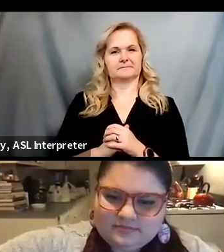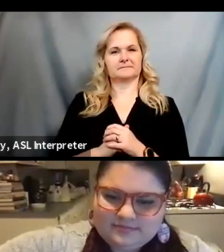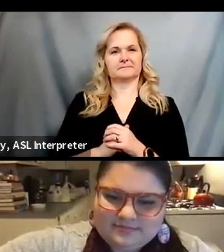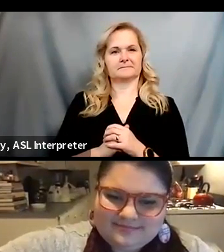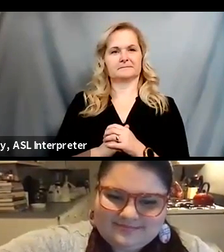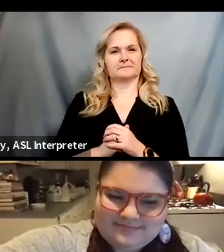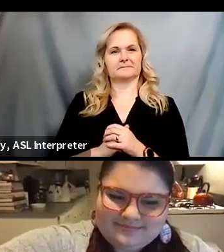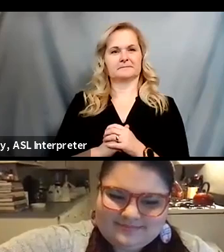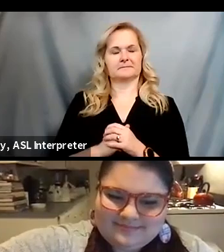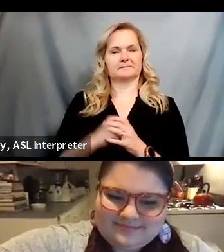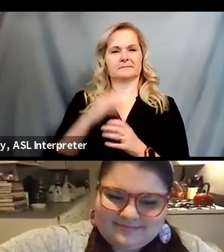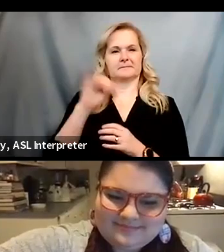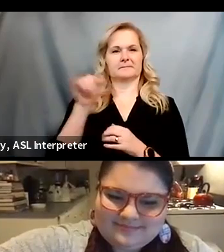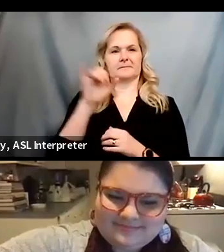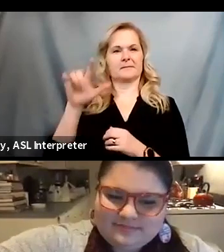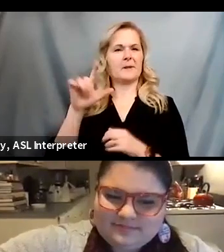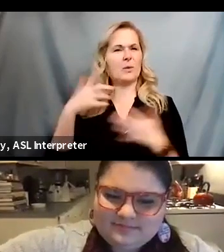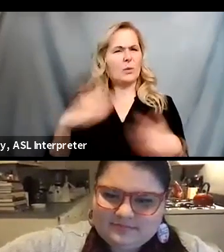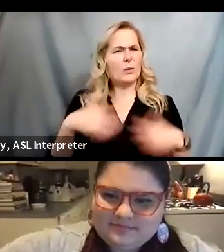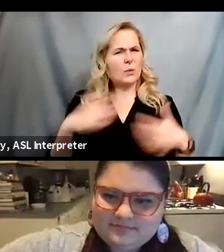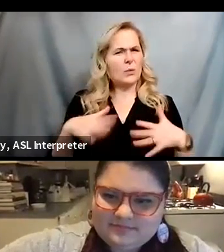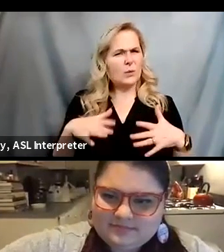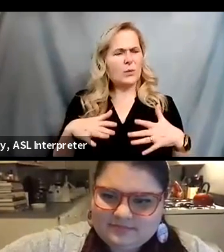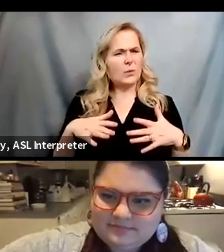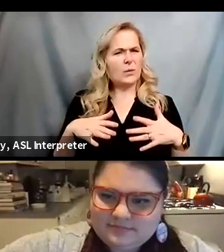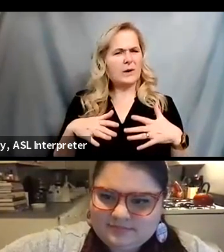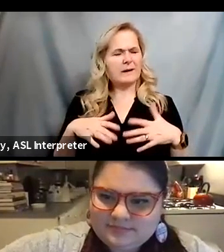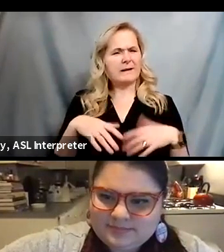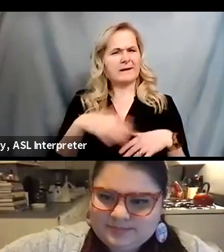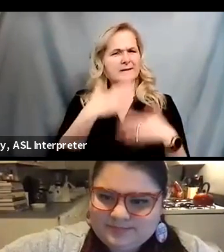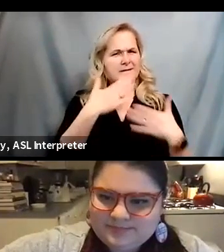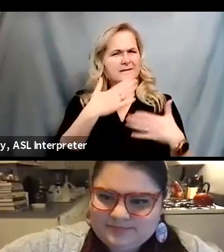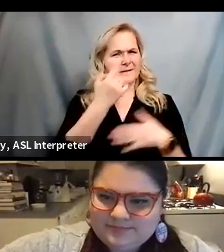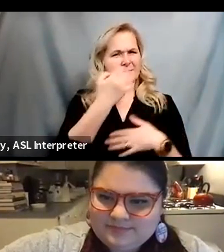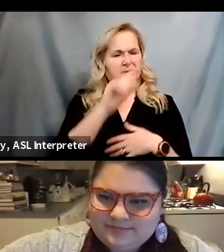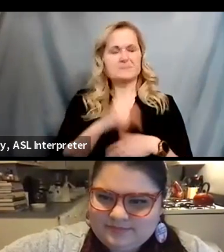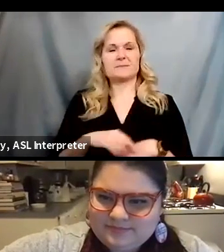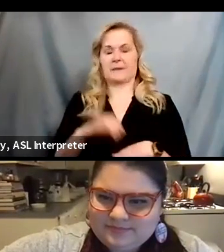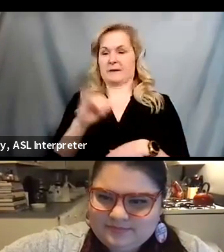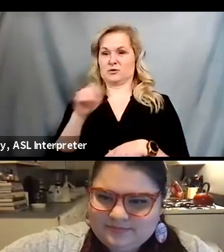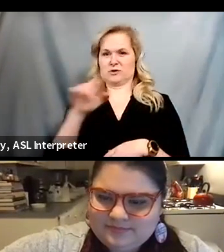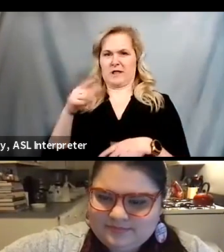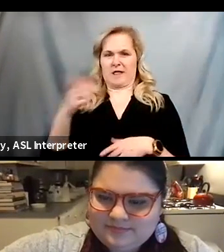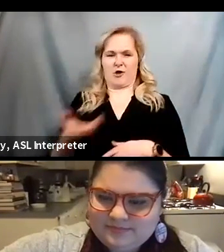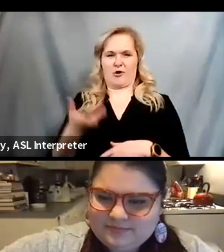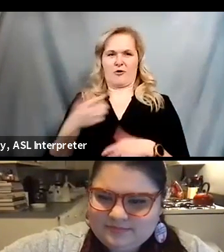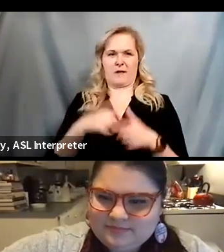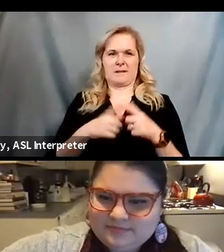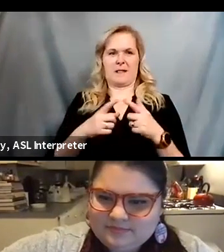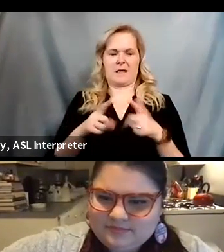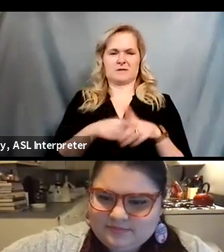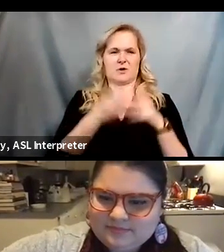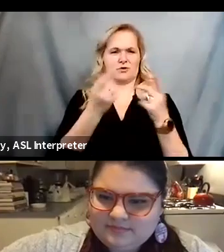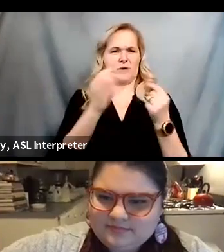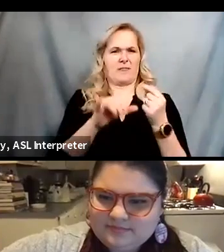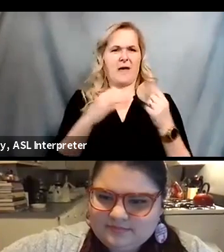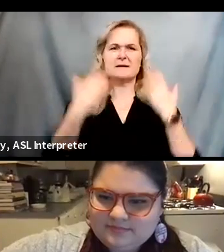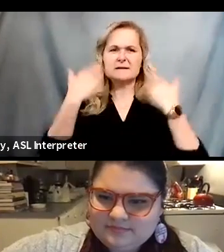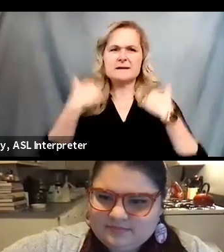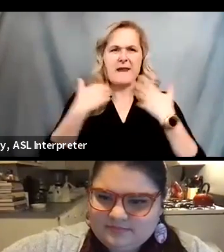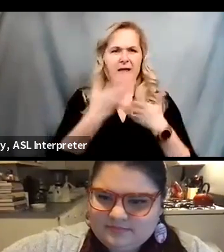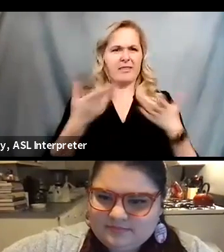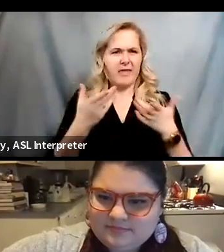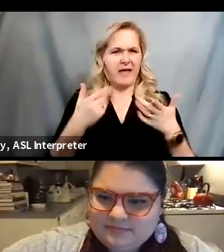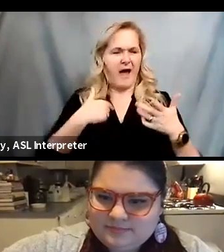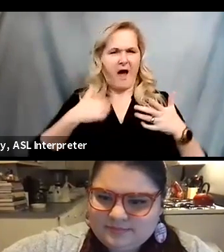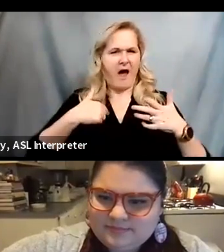Oh, gee McGwetch, Grant. It's Jill here. Until I started doing this neck thing, I had no idea how tight I was